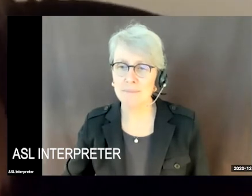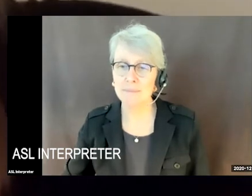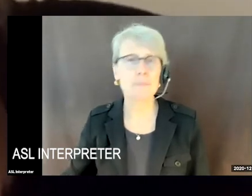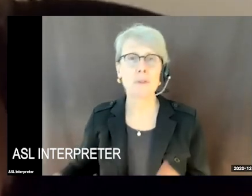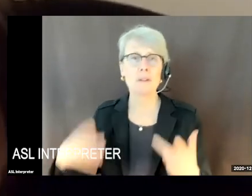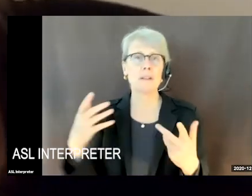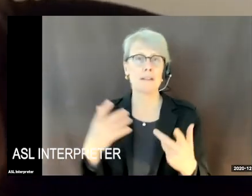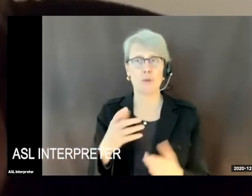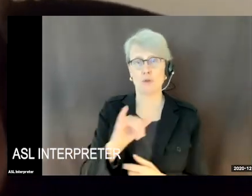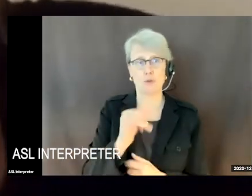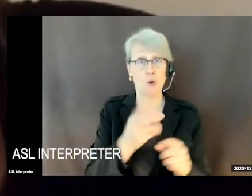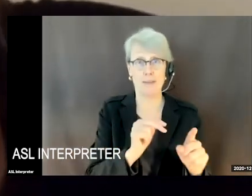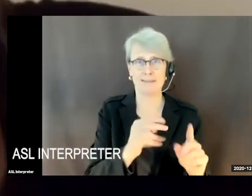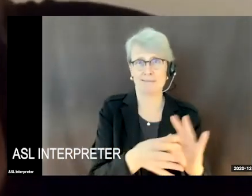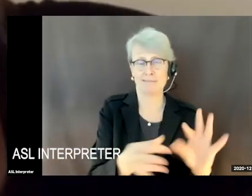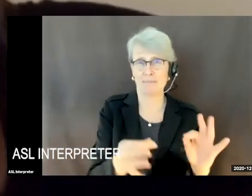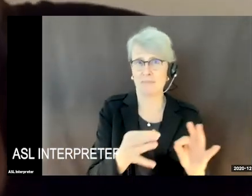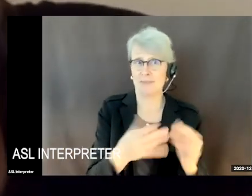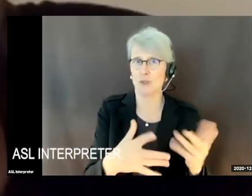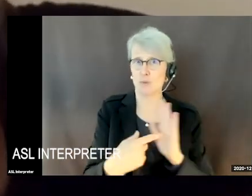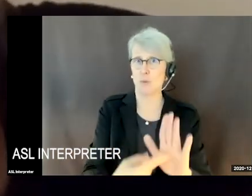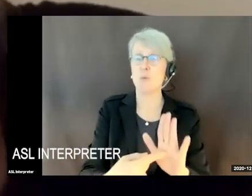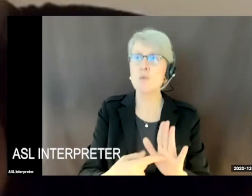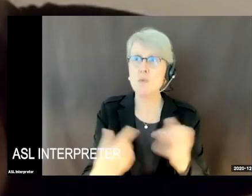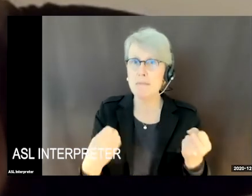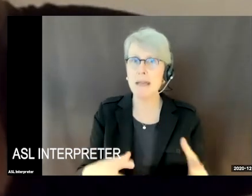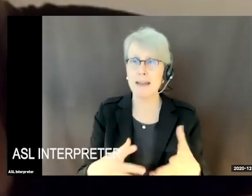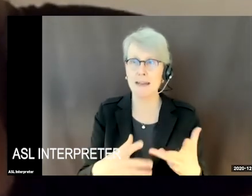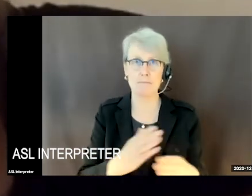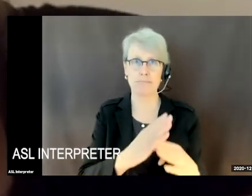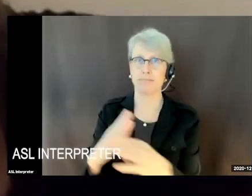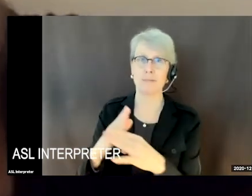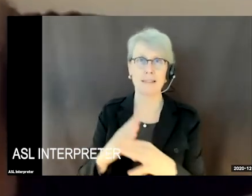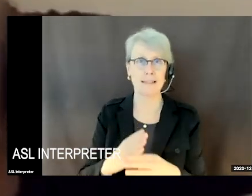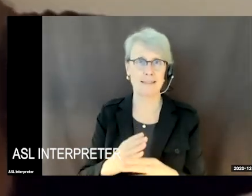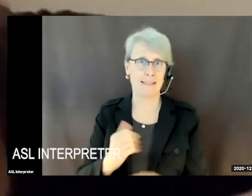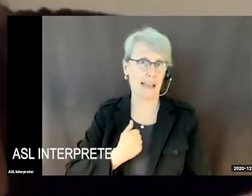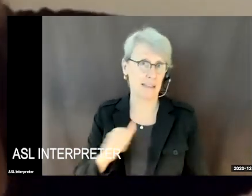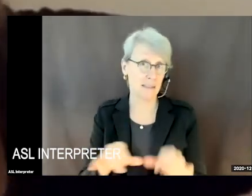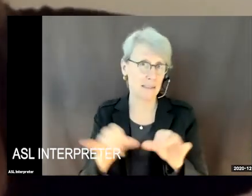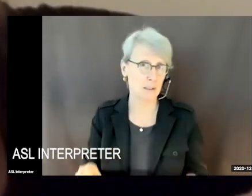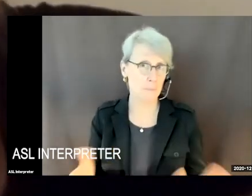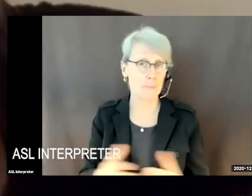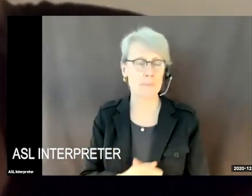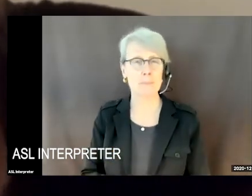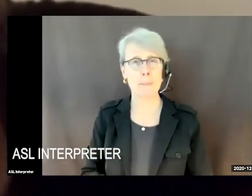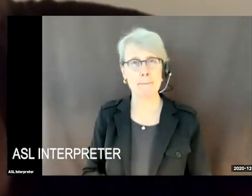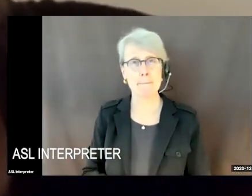There are already so many inequalities in the whole system across Canada, just as Jonathan had said.